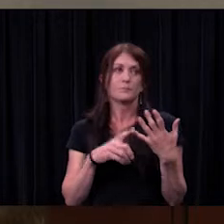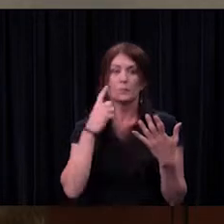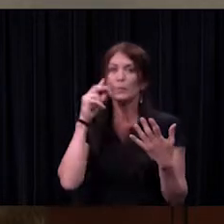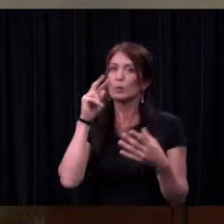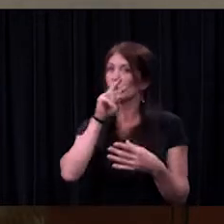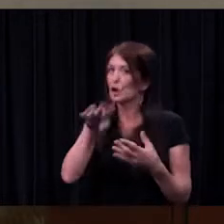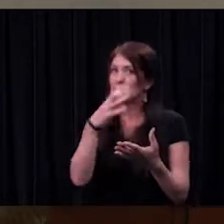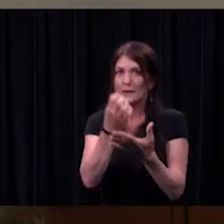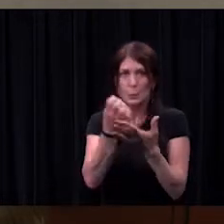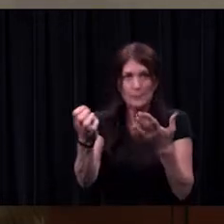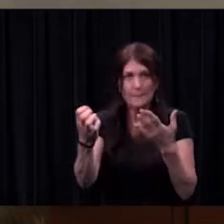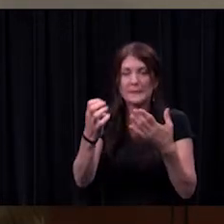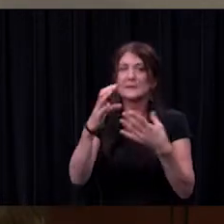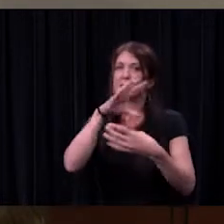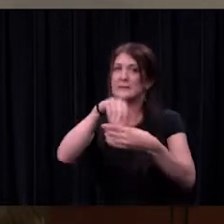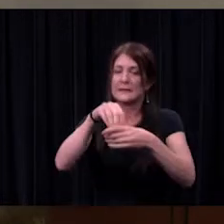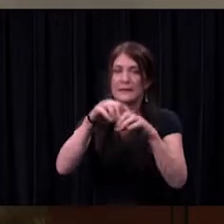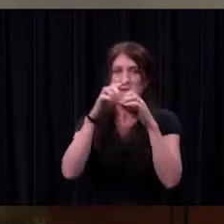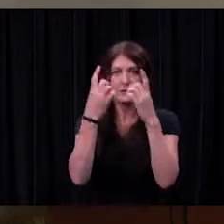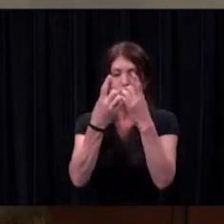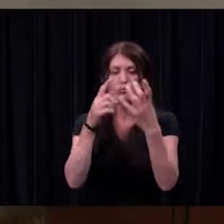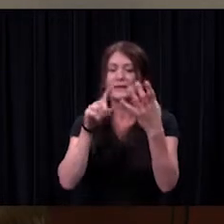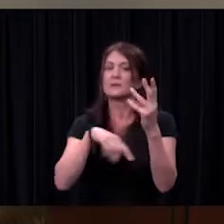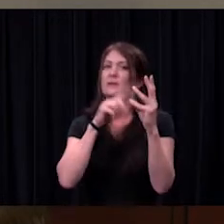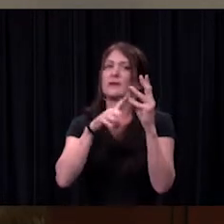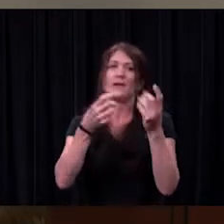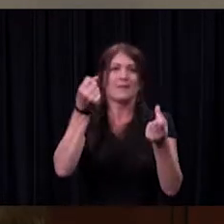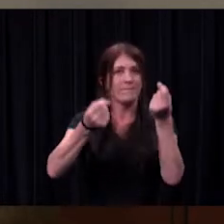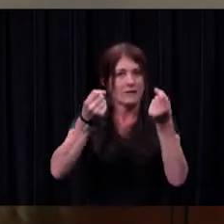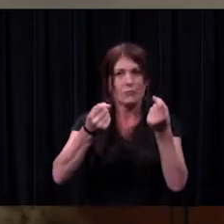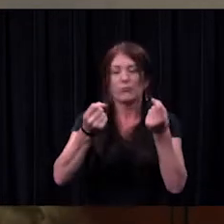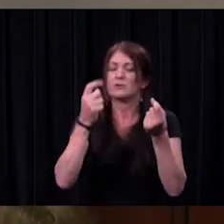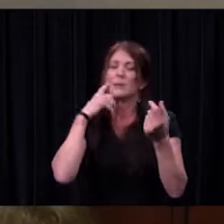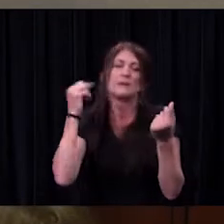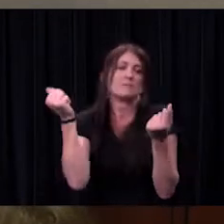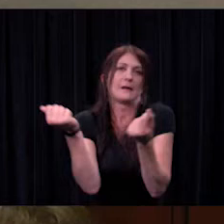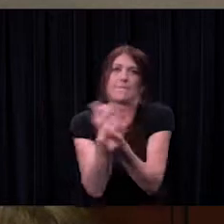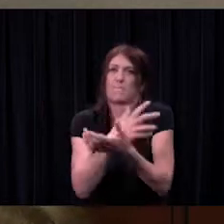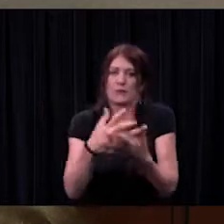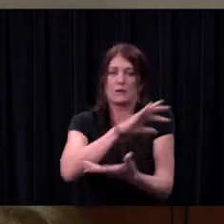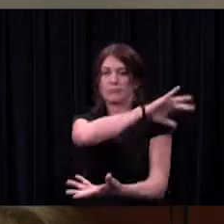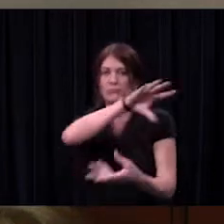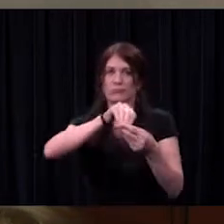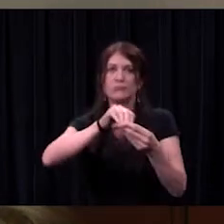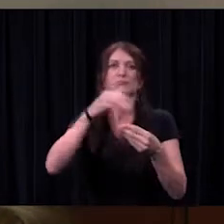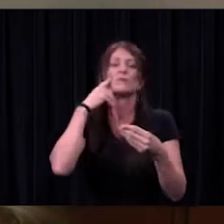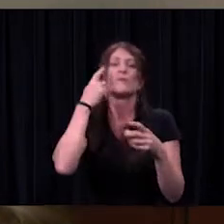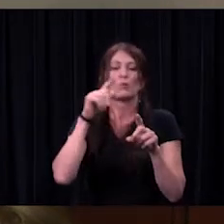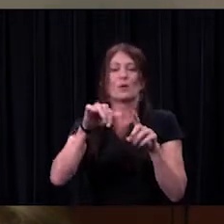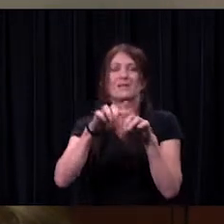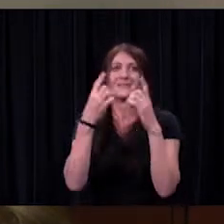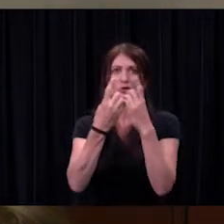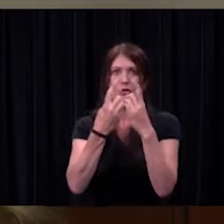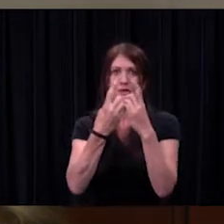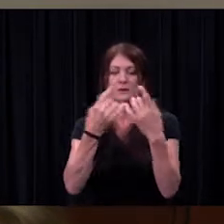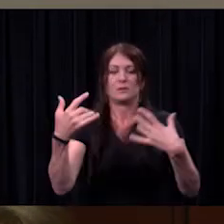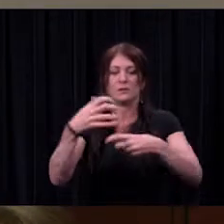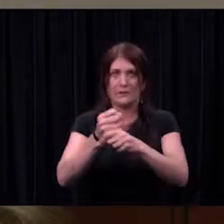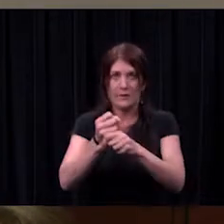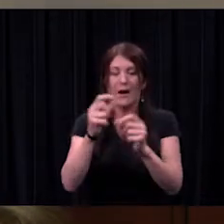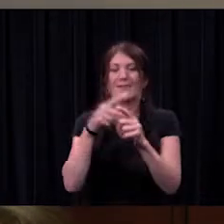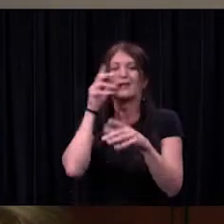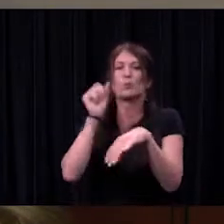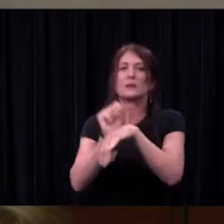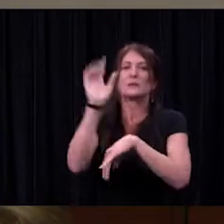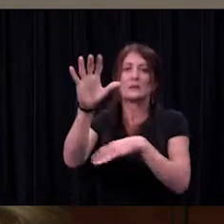equipment in the district, our vehicles. So it's just a total snapshot of our district in this next year. And then we submit that information as a